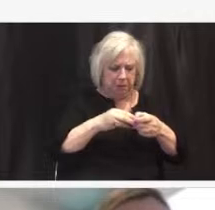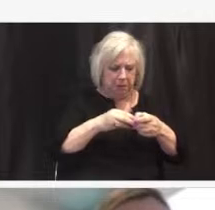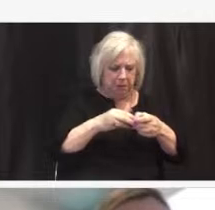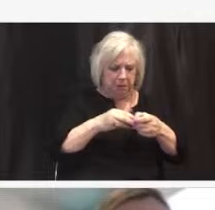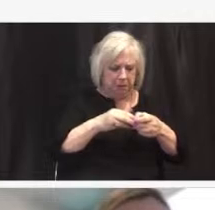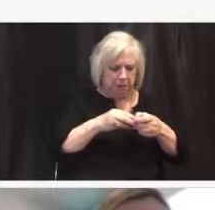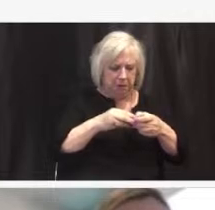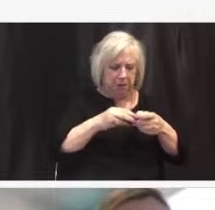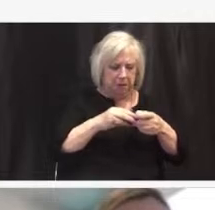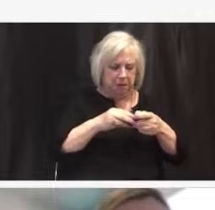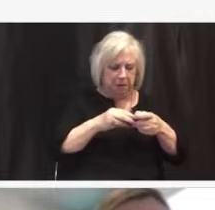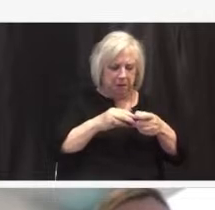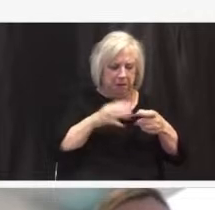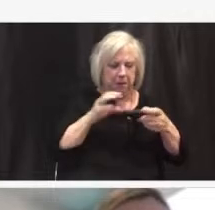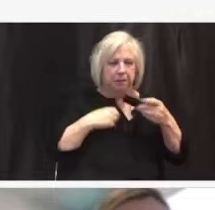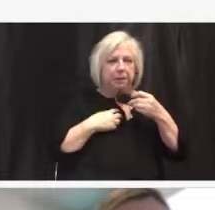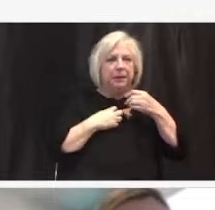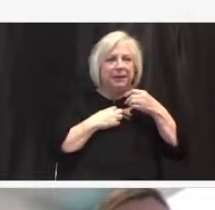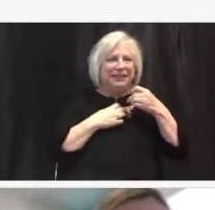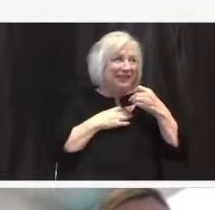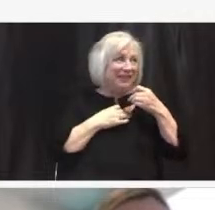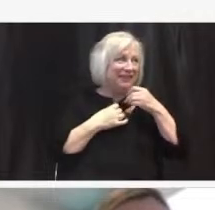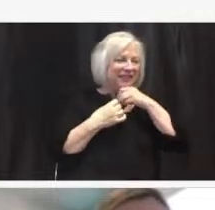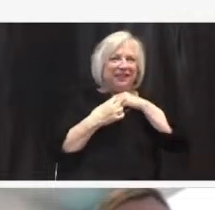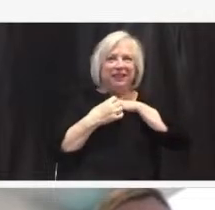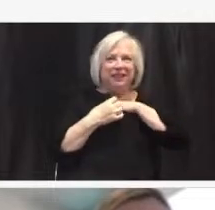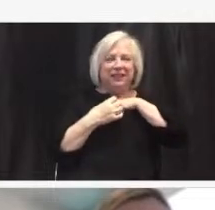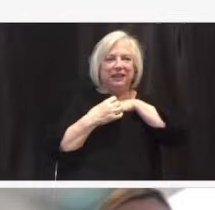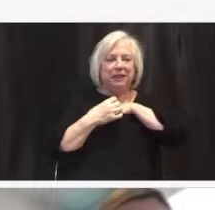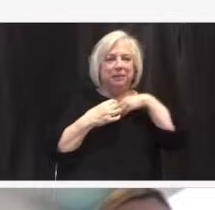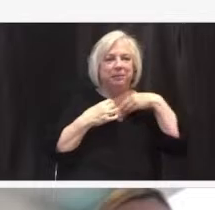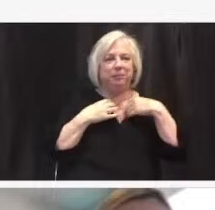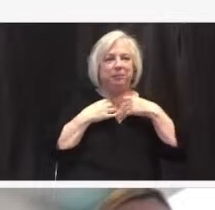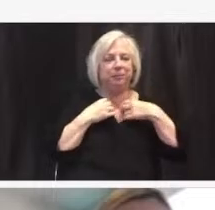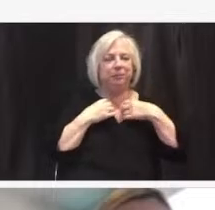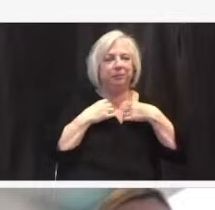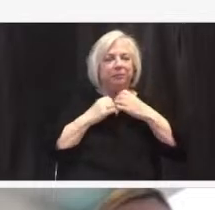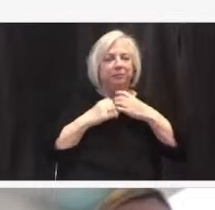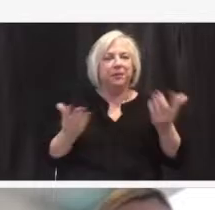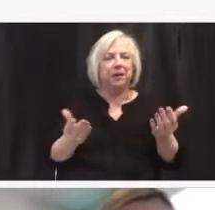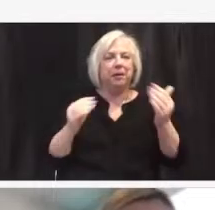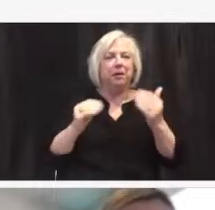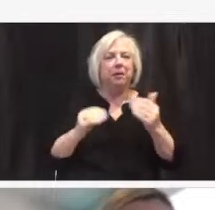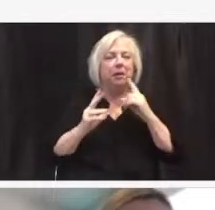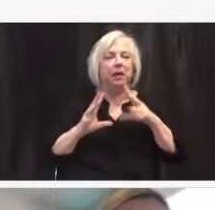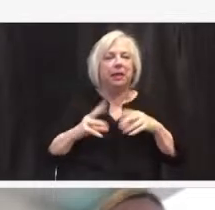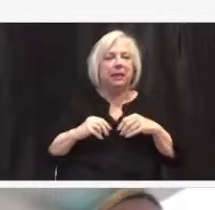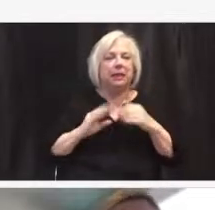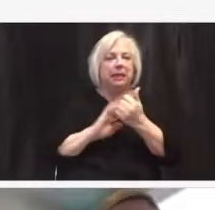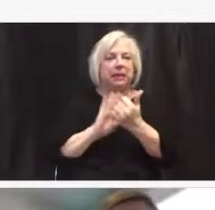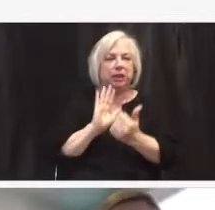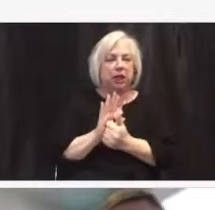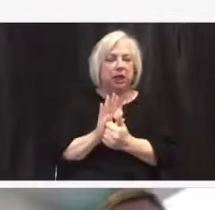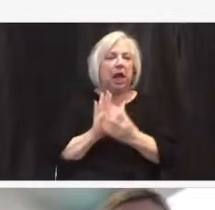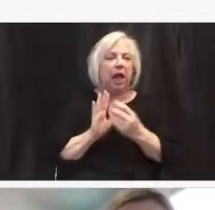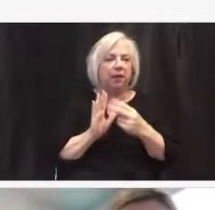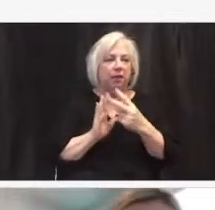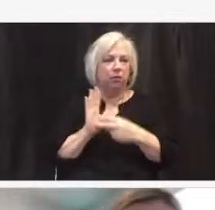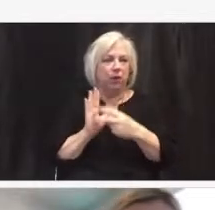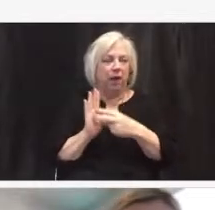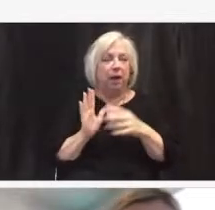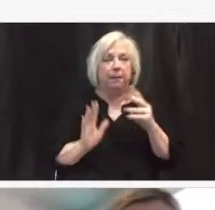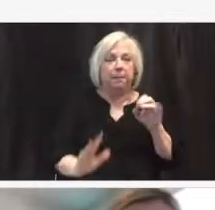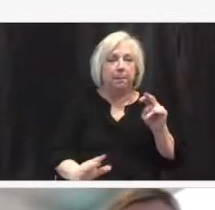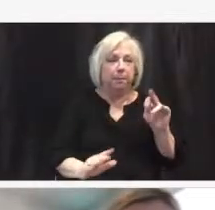gotten approval of the minutes, and we will move right forward with the consent agenda and the consent agenda reading. Monty,